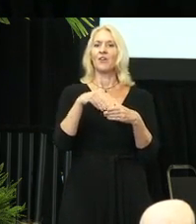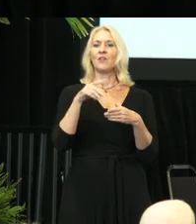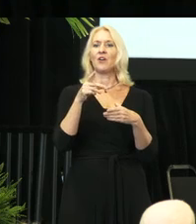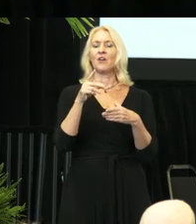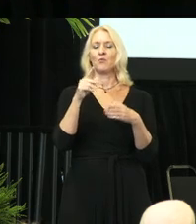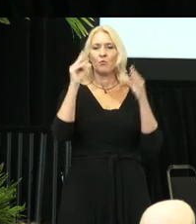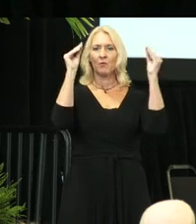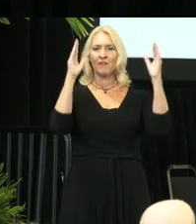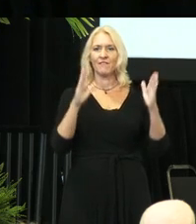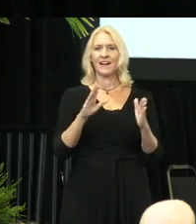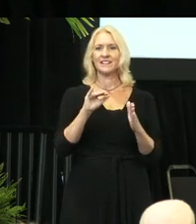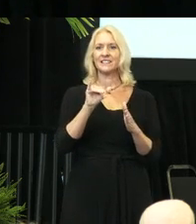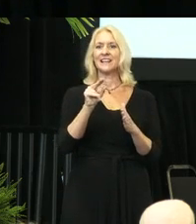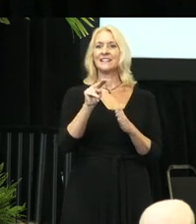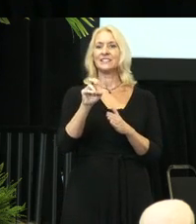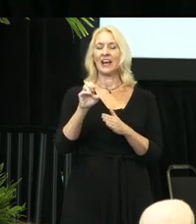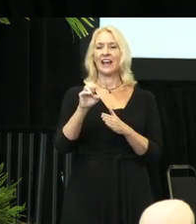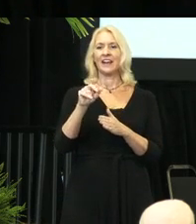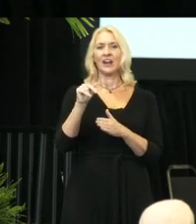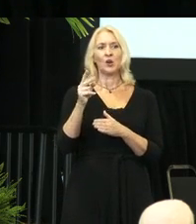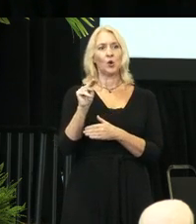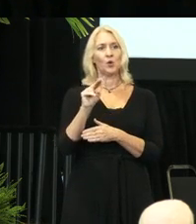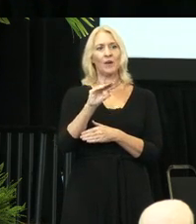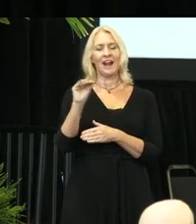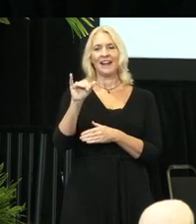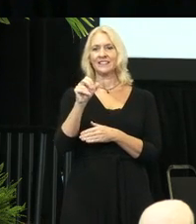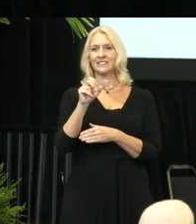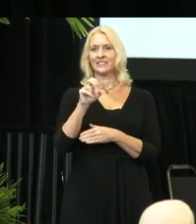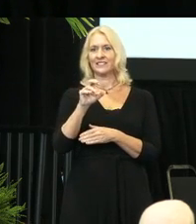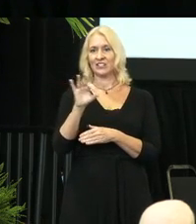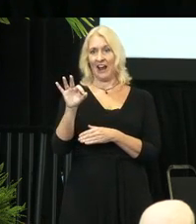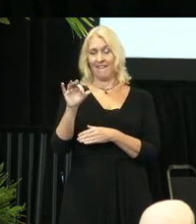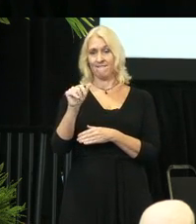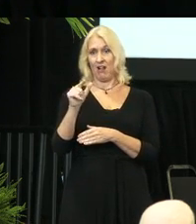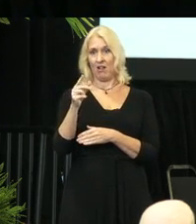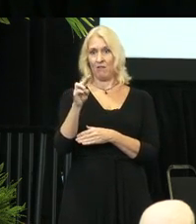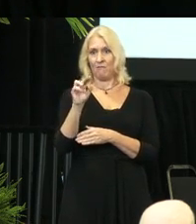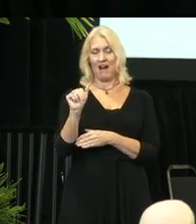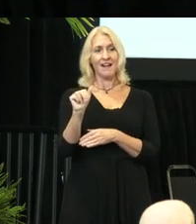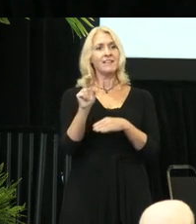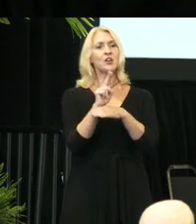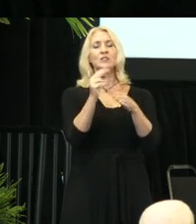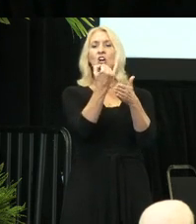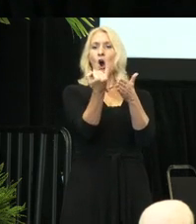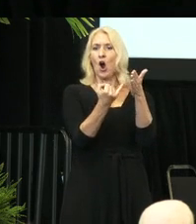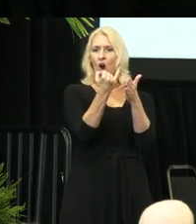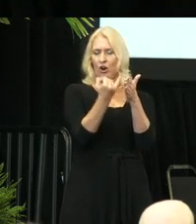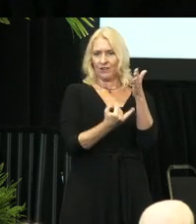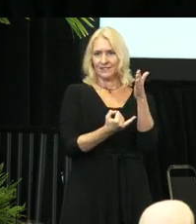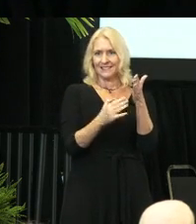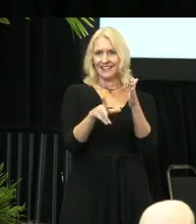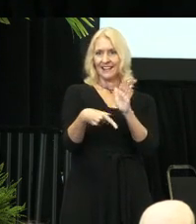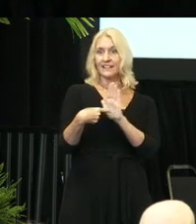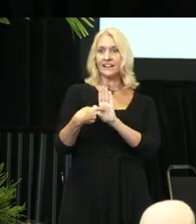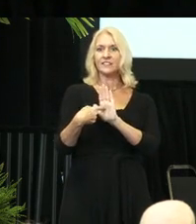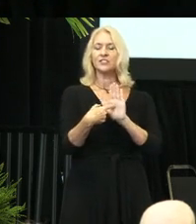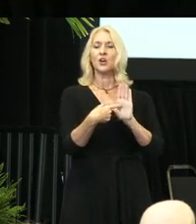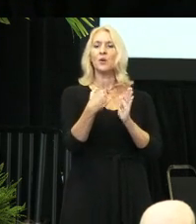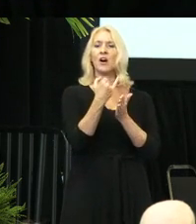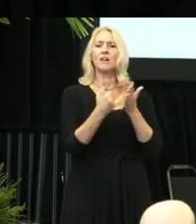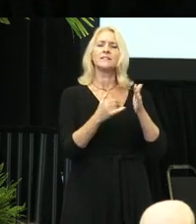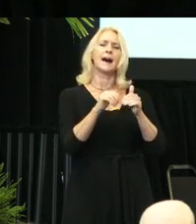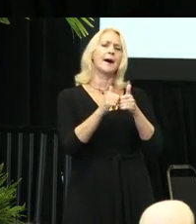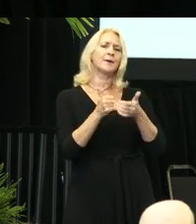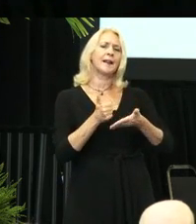Alma. This series provides our students the tools to use art form and practice of art to aid others